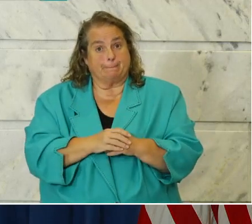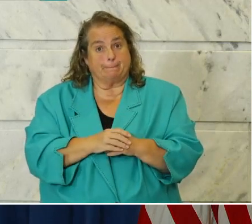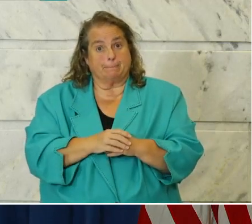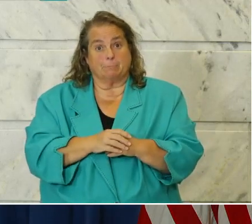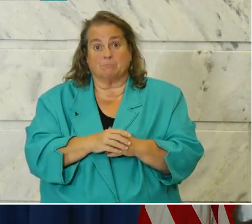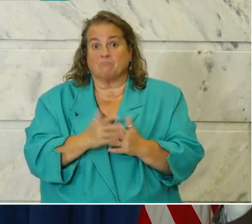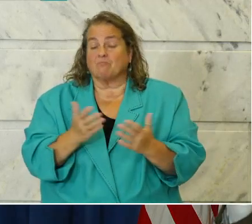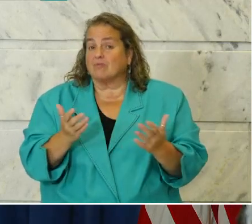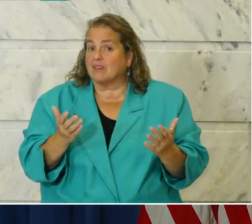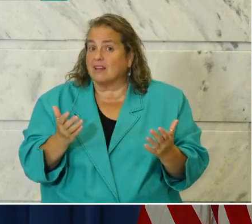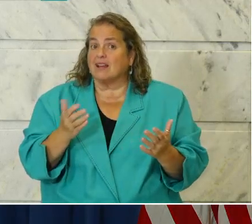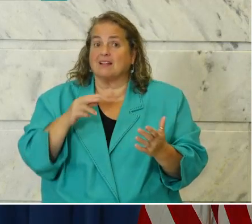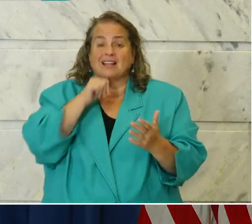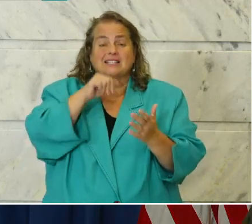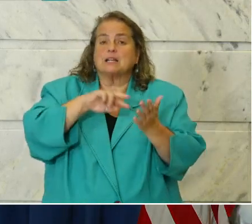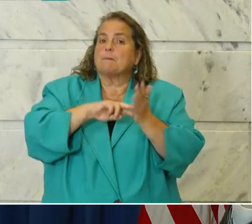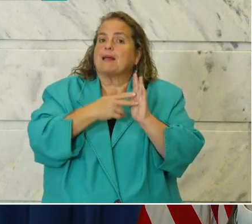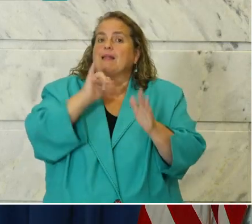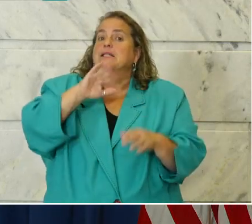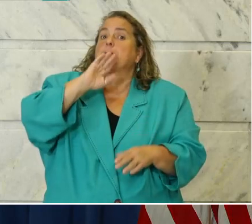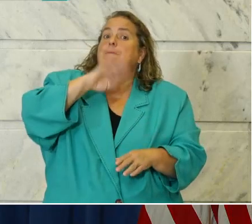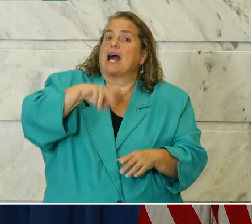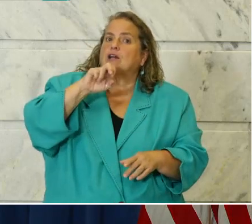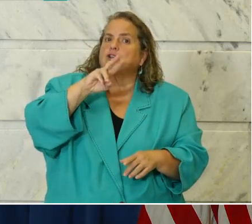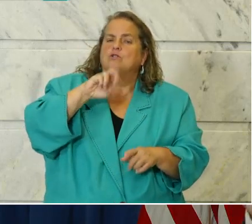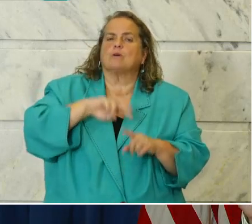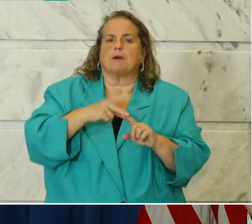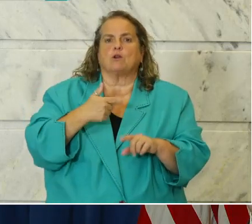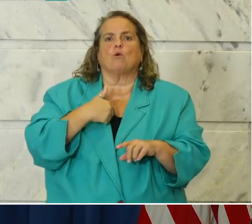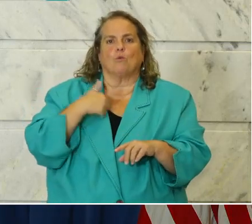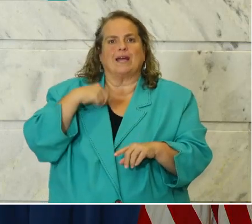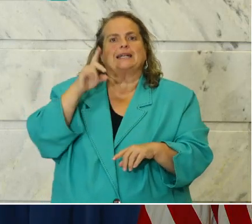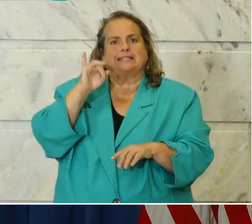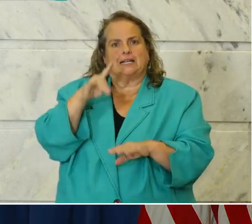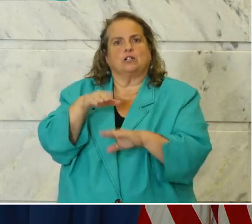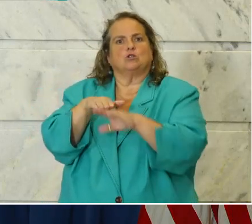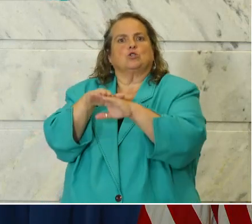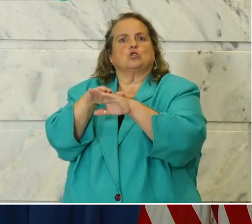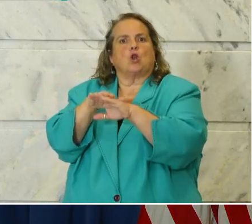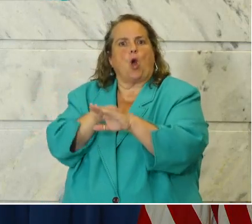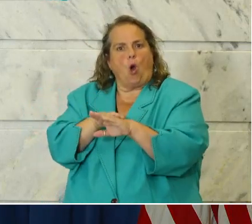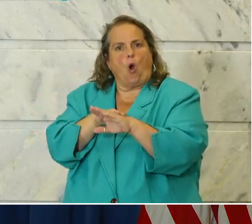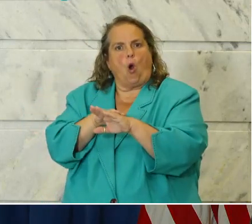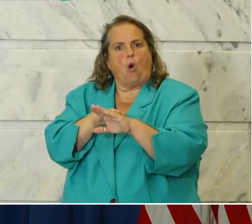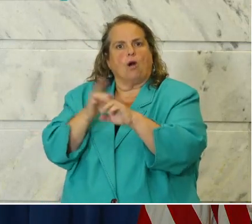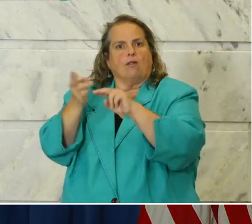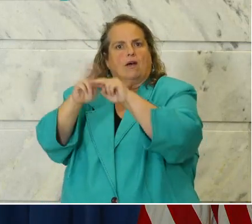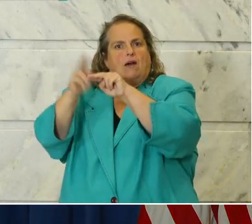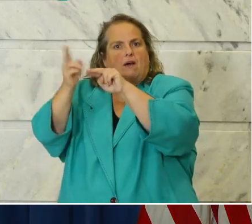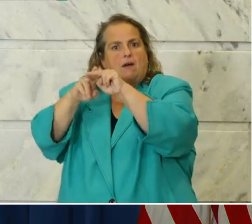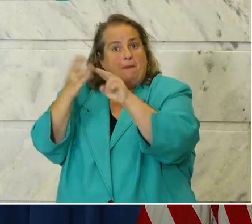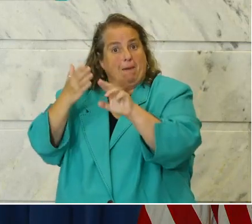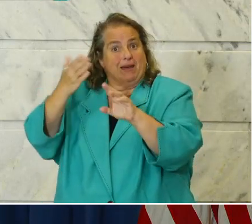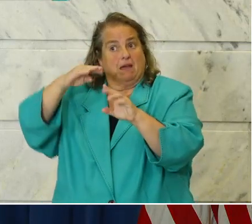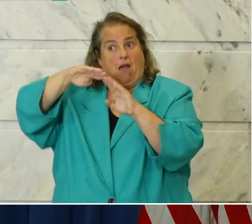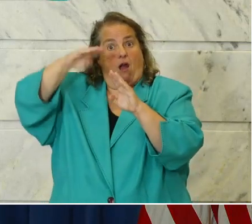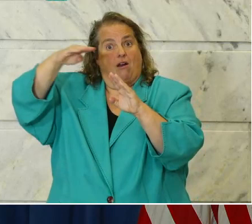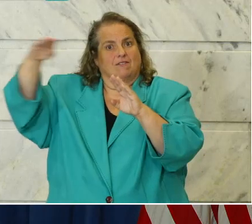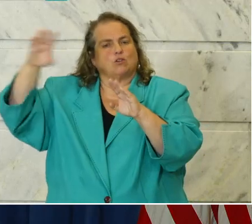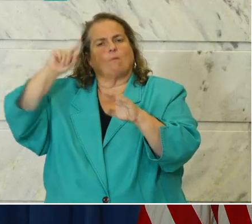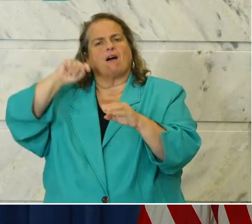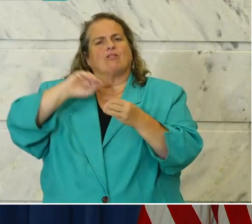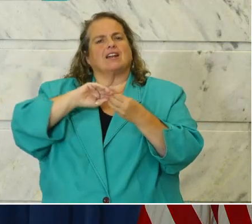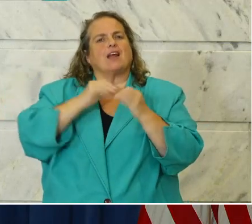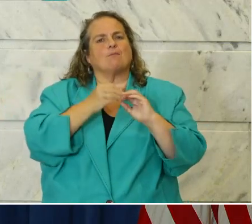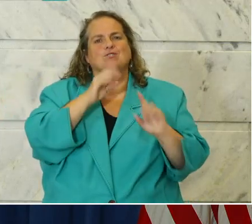bad news. We knew we had to slow this thing down and it would likely plateau first. But we do know that our numbers are going to be artificially low for at least